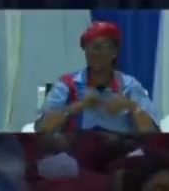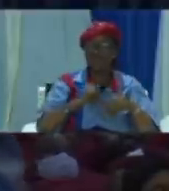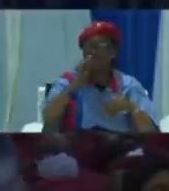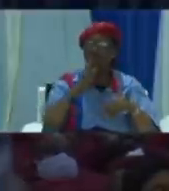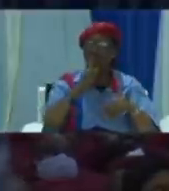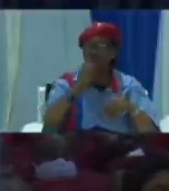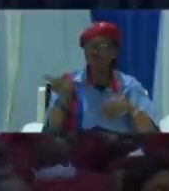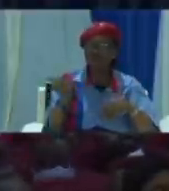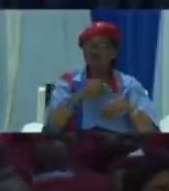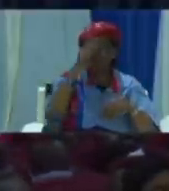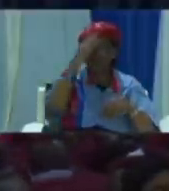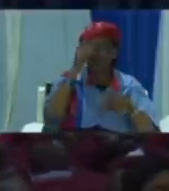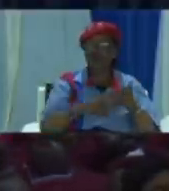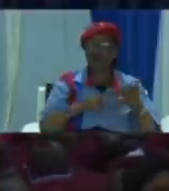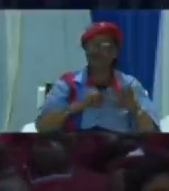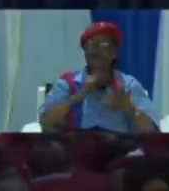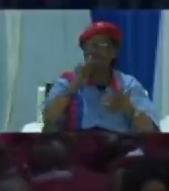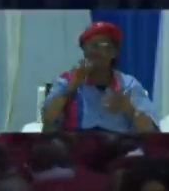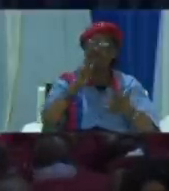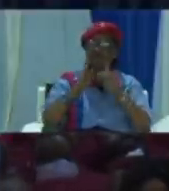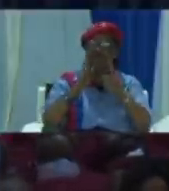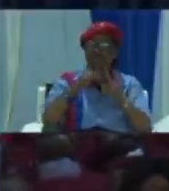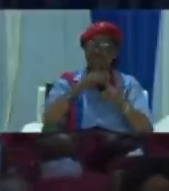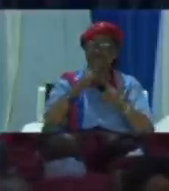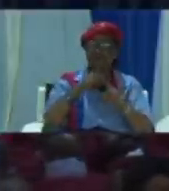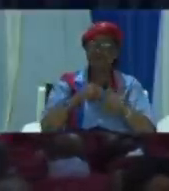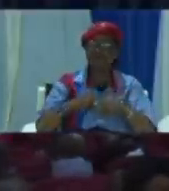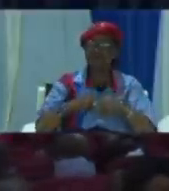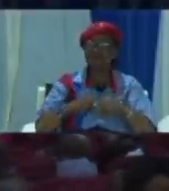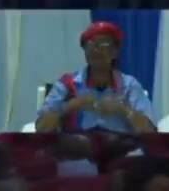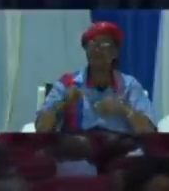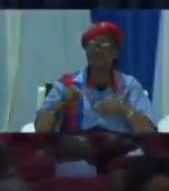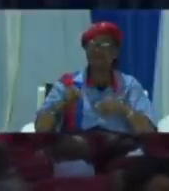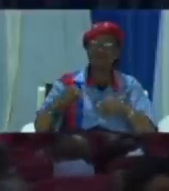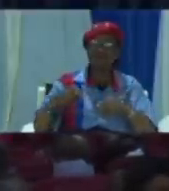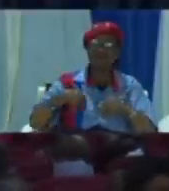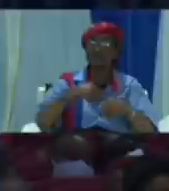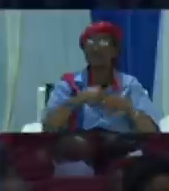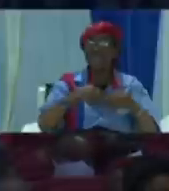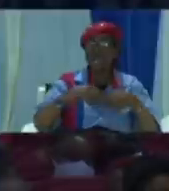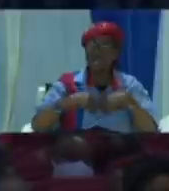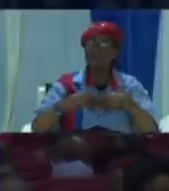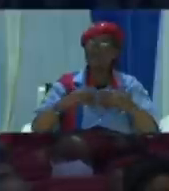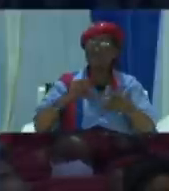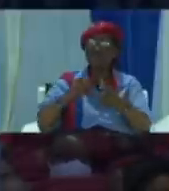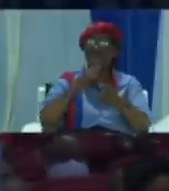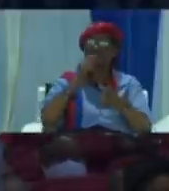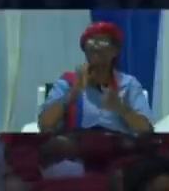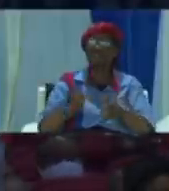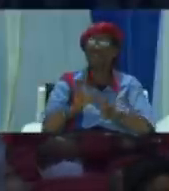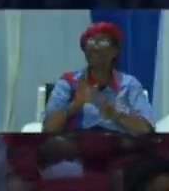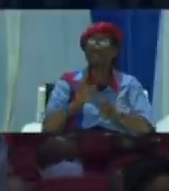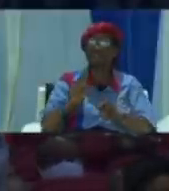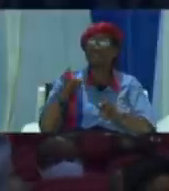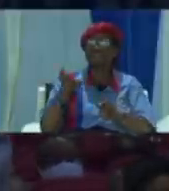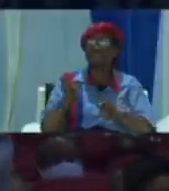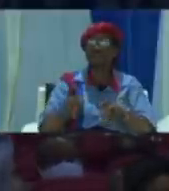talking about. You are first class, second class, upper.